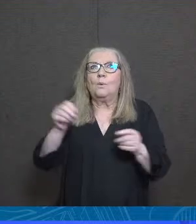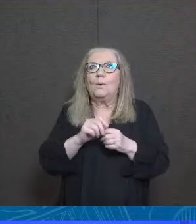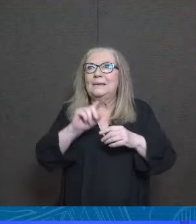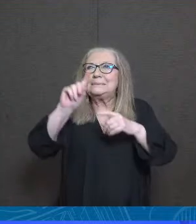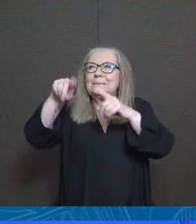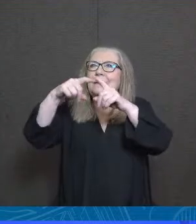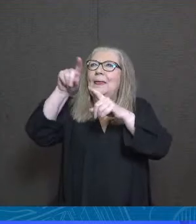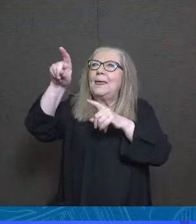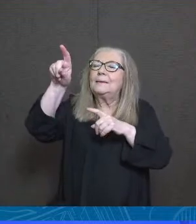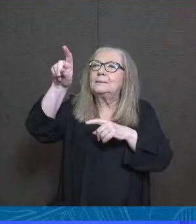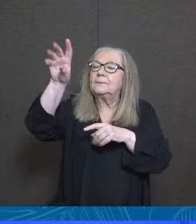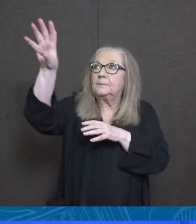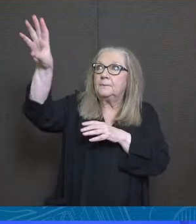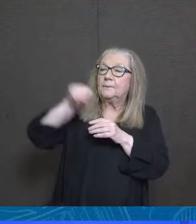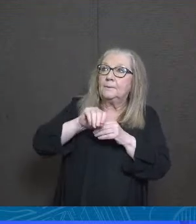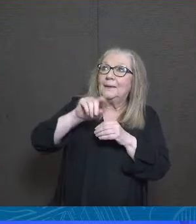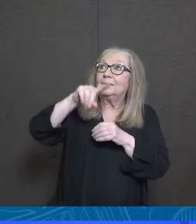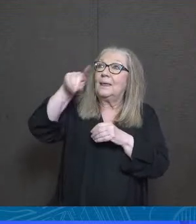map the